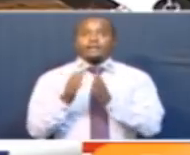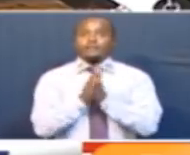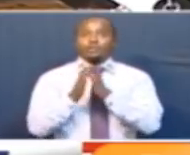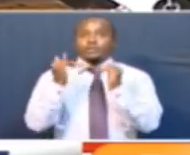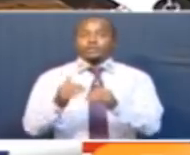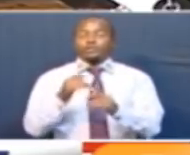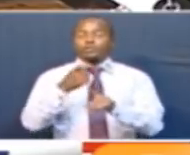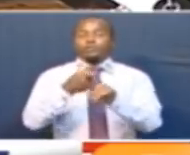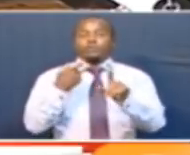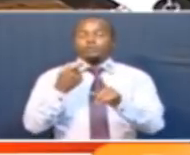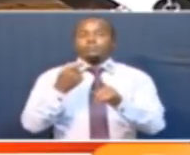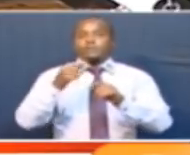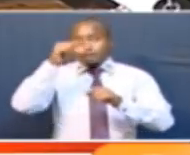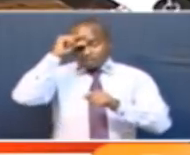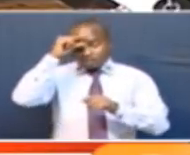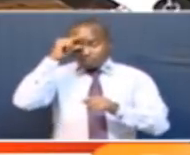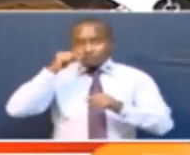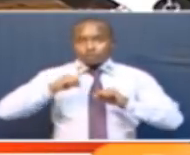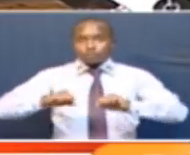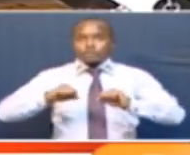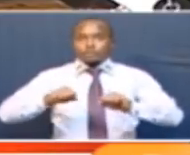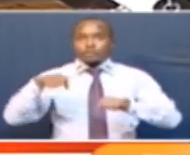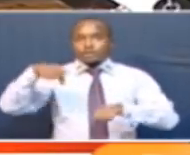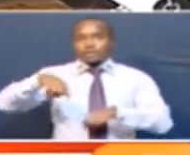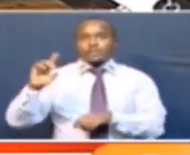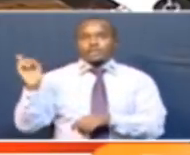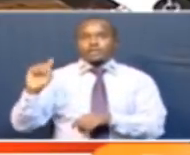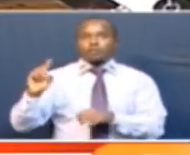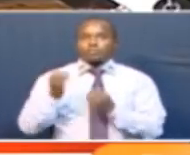government officials at a press conference here in Nairobi.